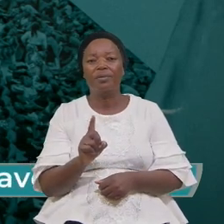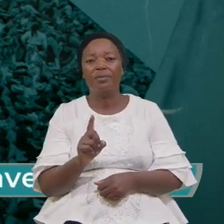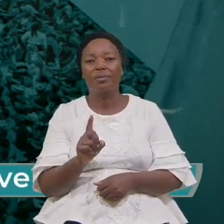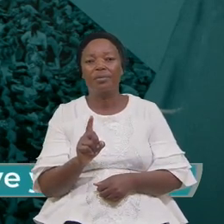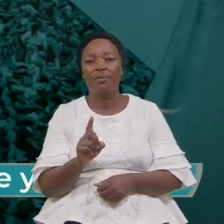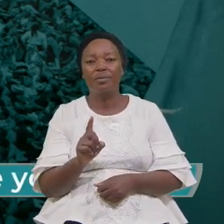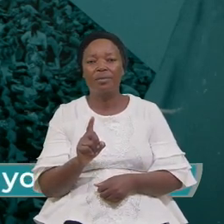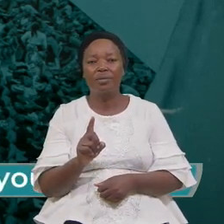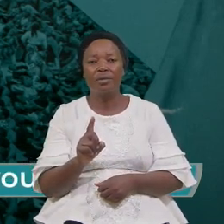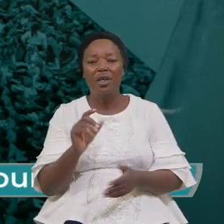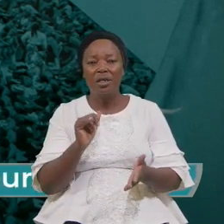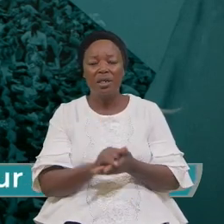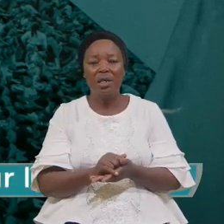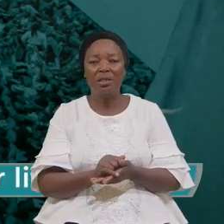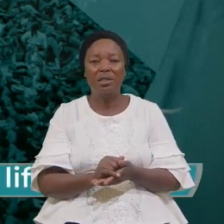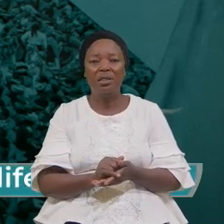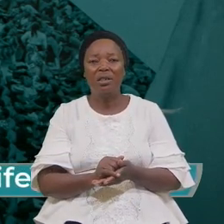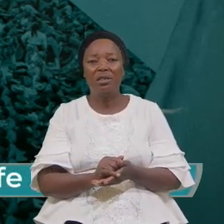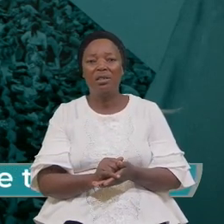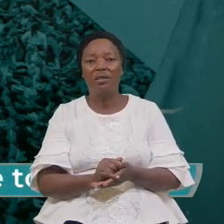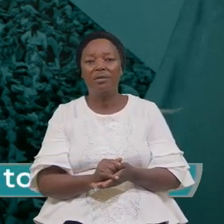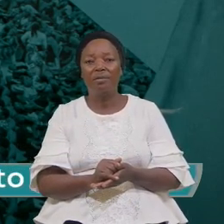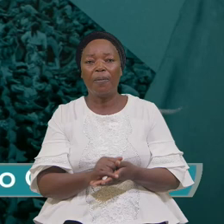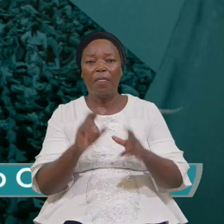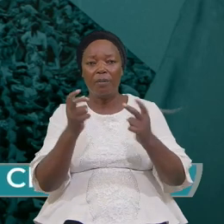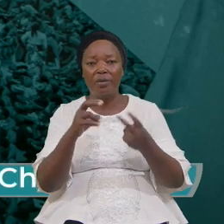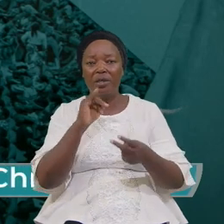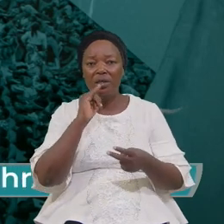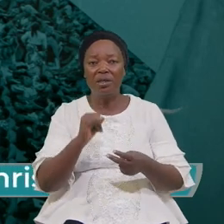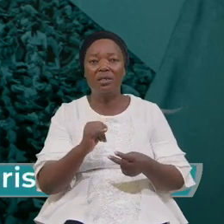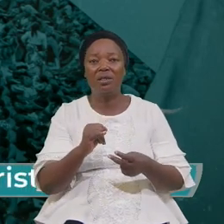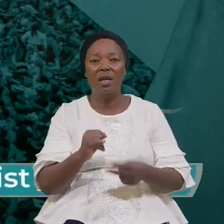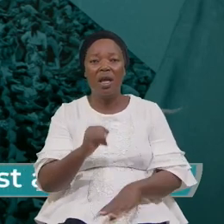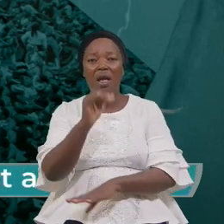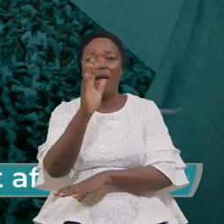That section is titled Lunch Hour with Jesus.